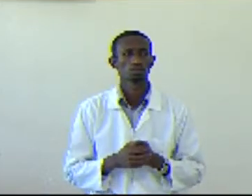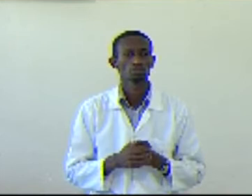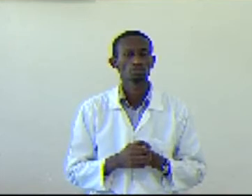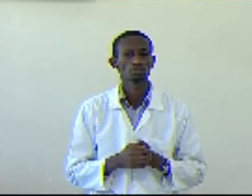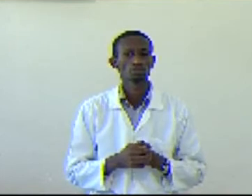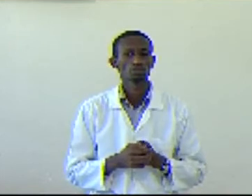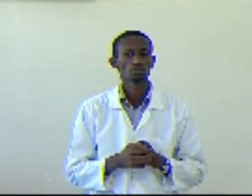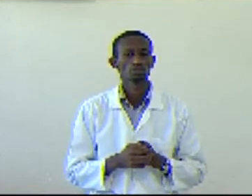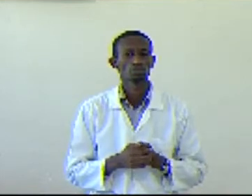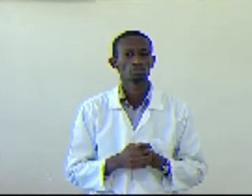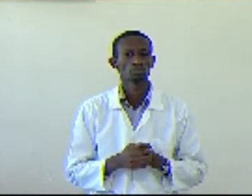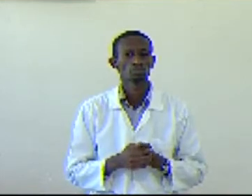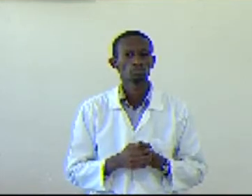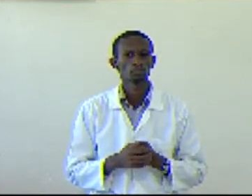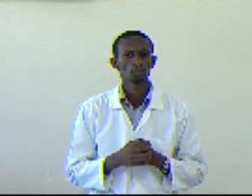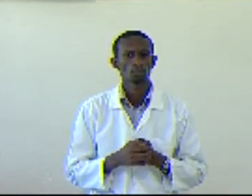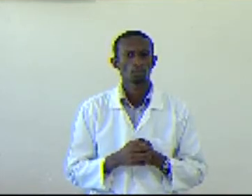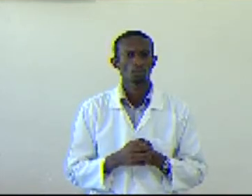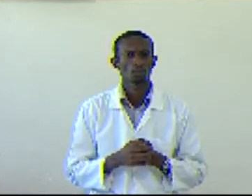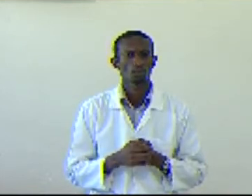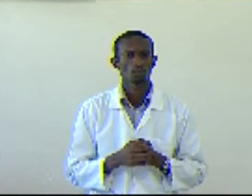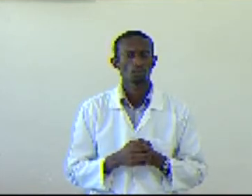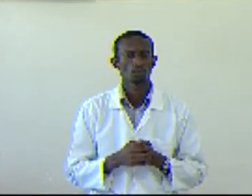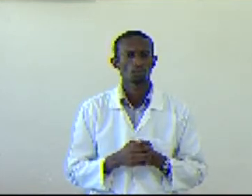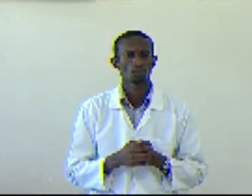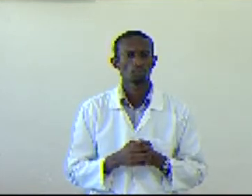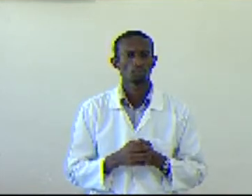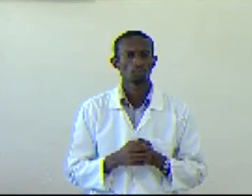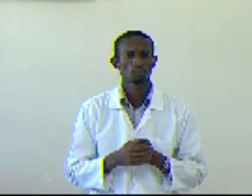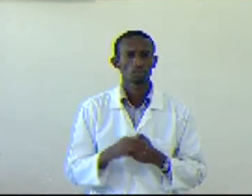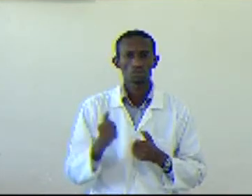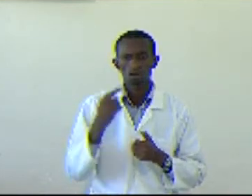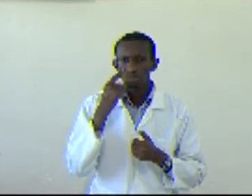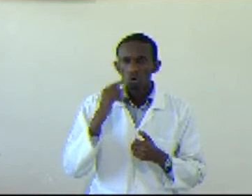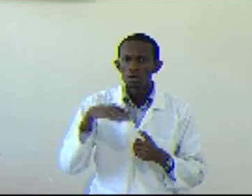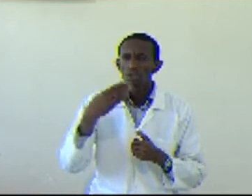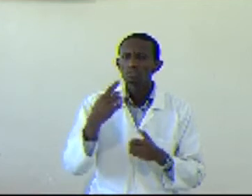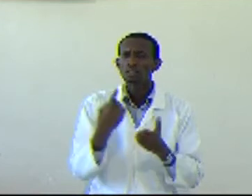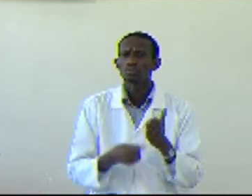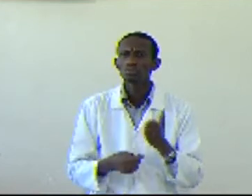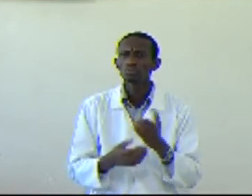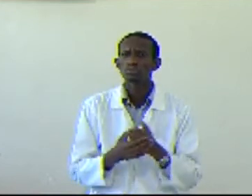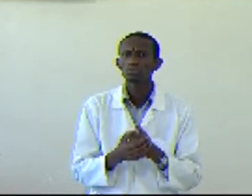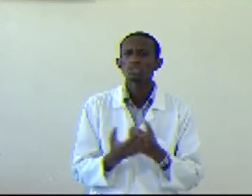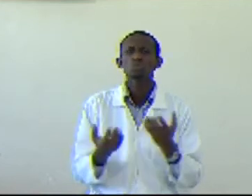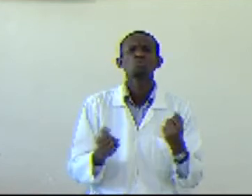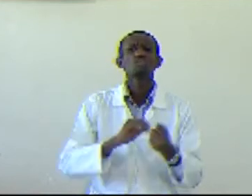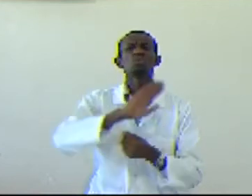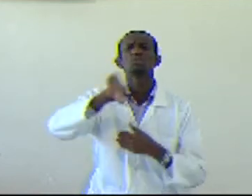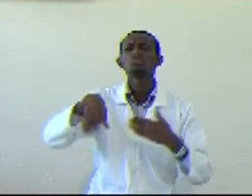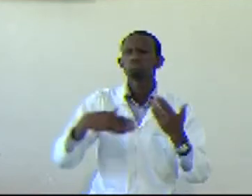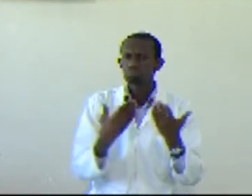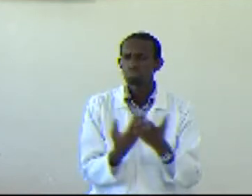this Kirchhoff's laws. And then again, what is next? We have everything here as what we